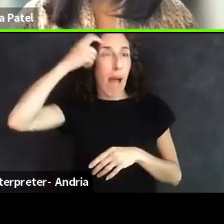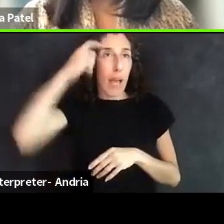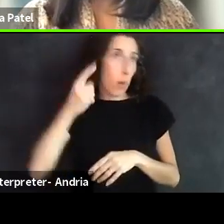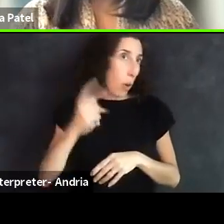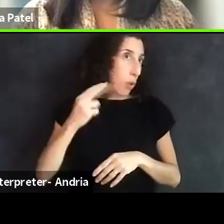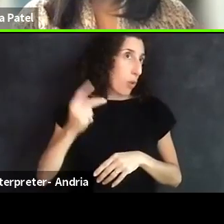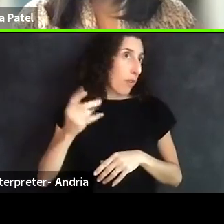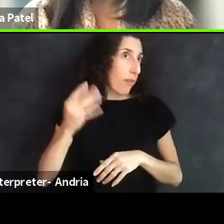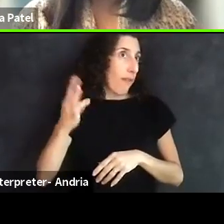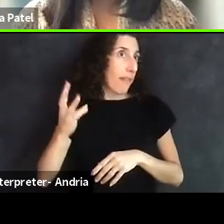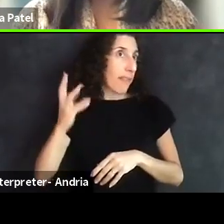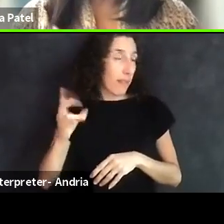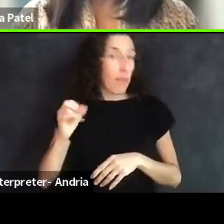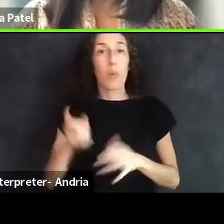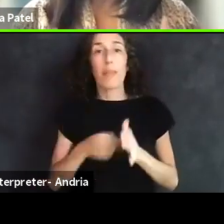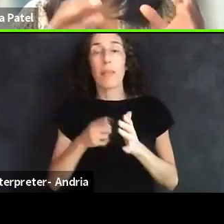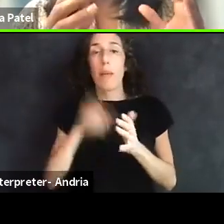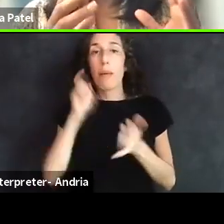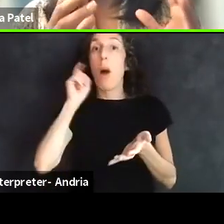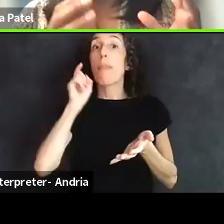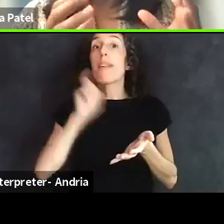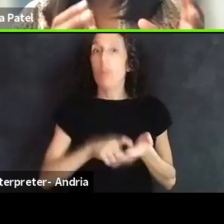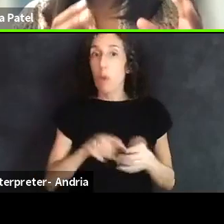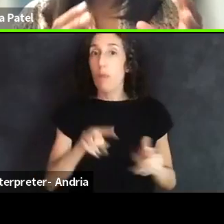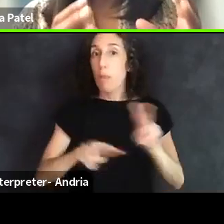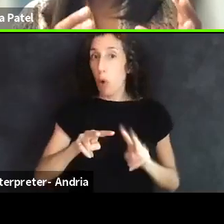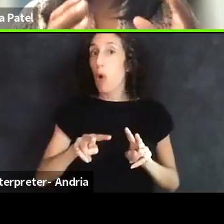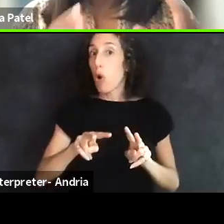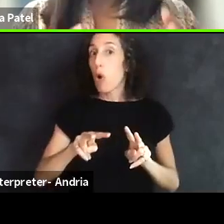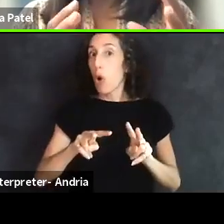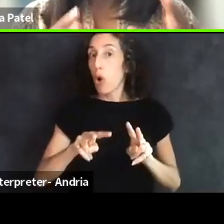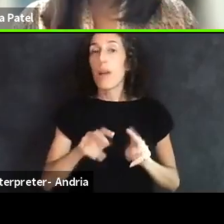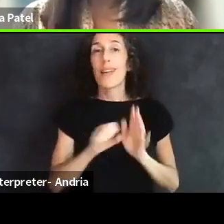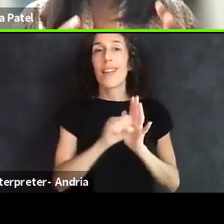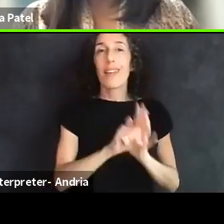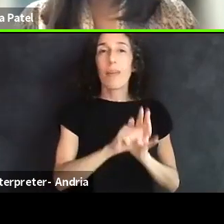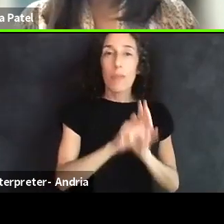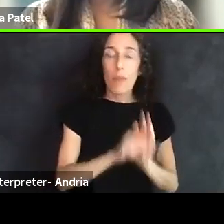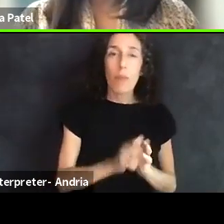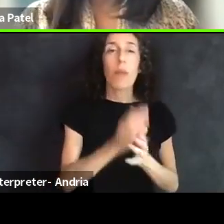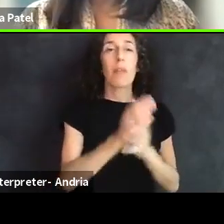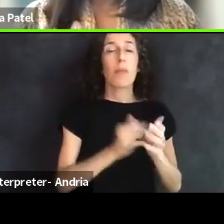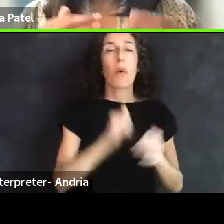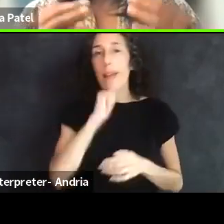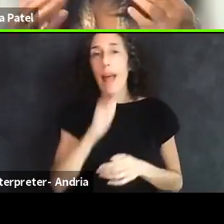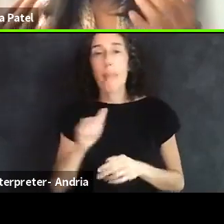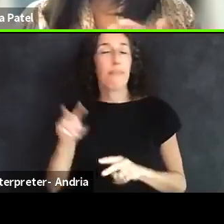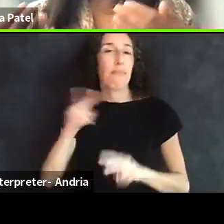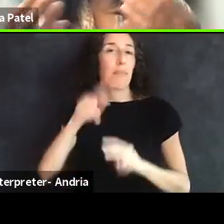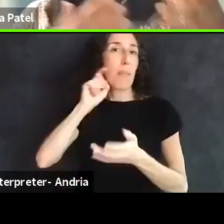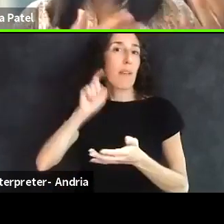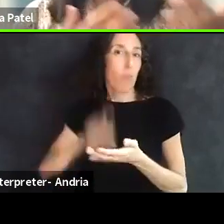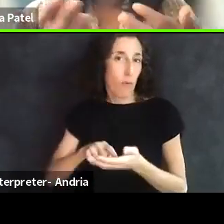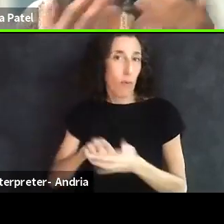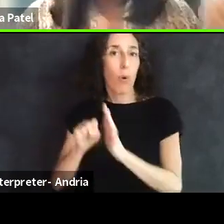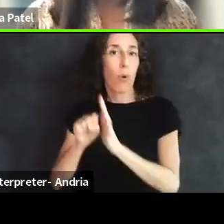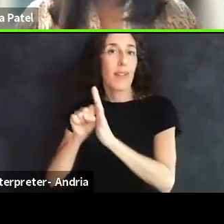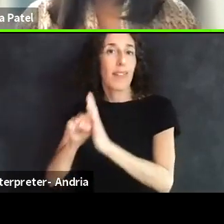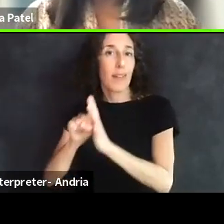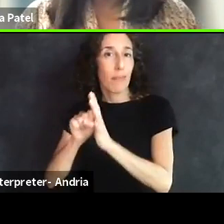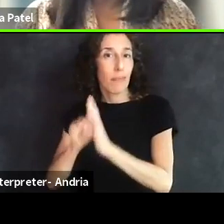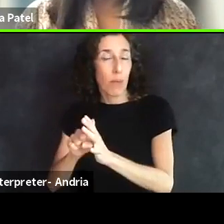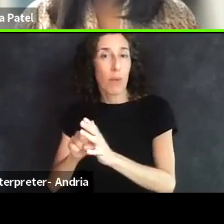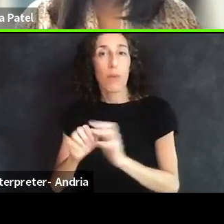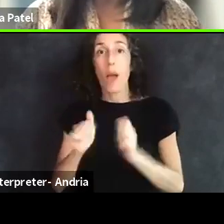person with OCD, I always ask, are there things that you do when you to respond